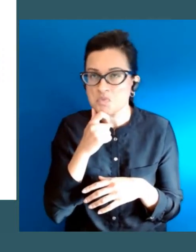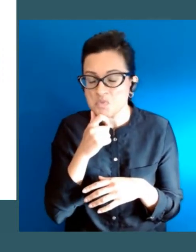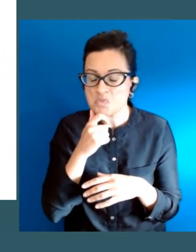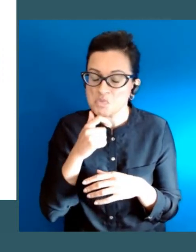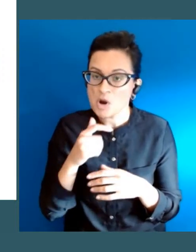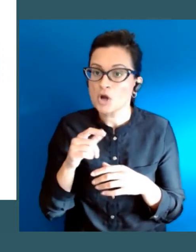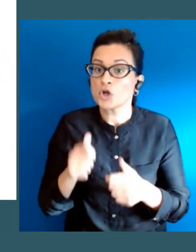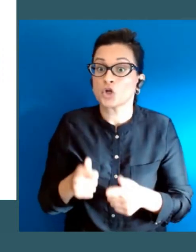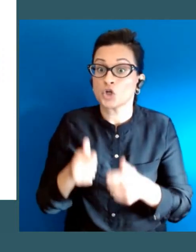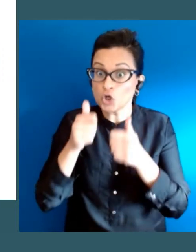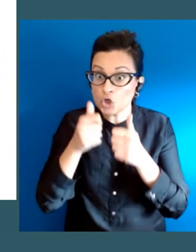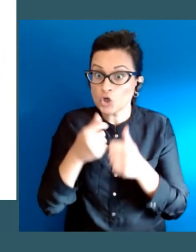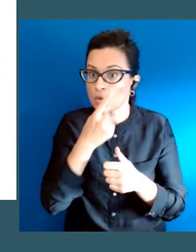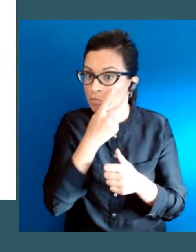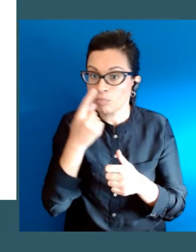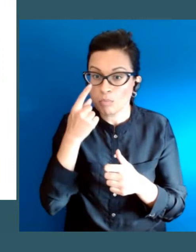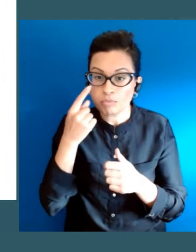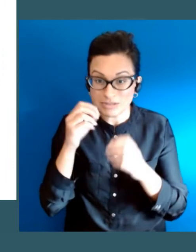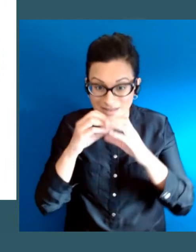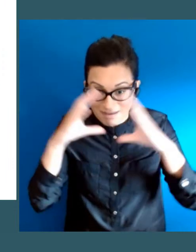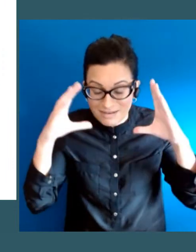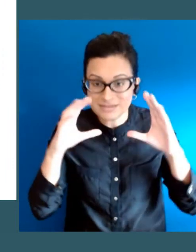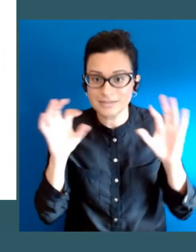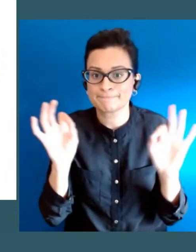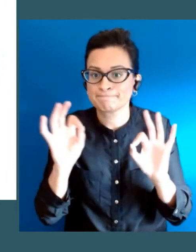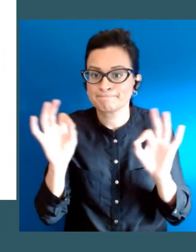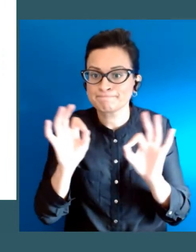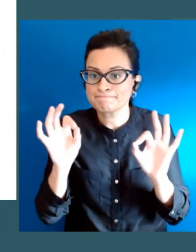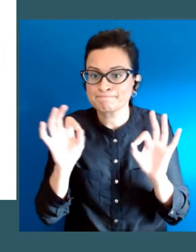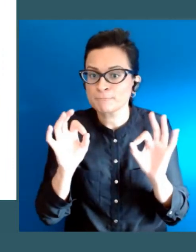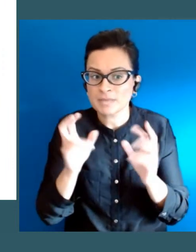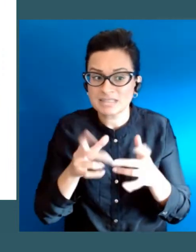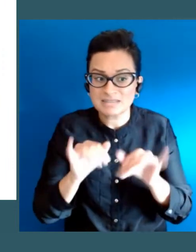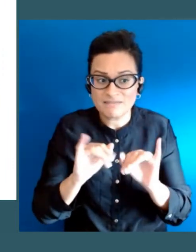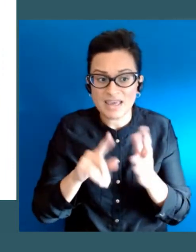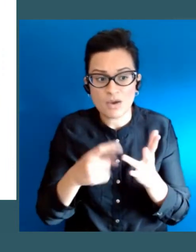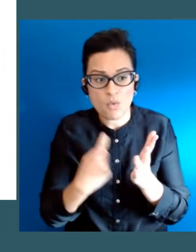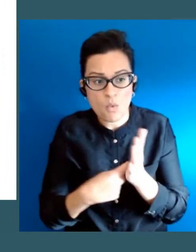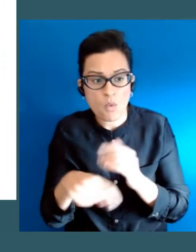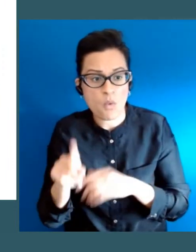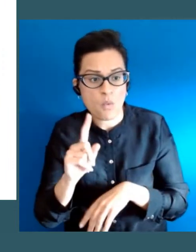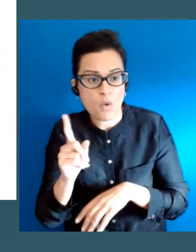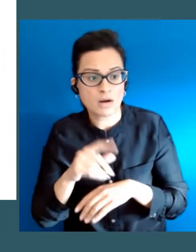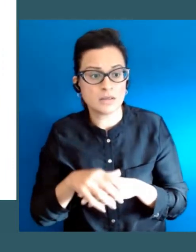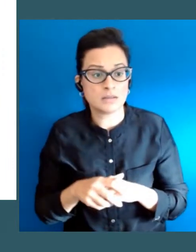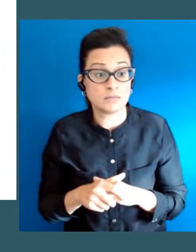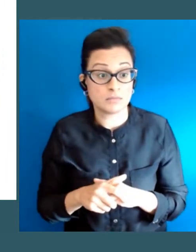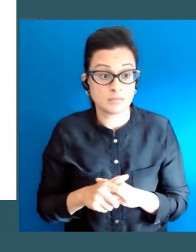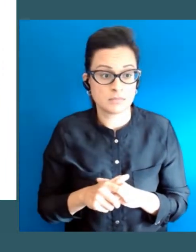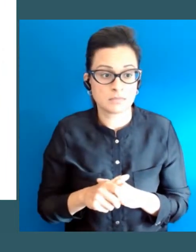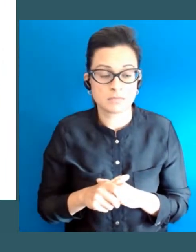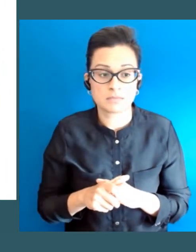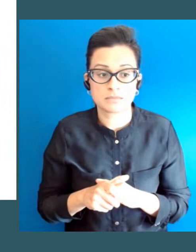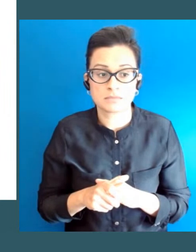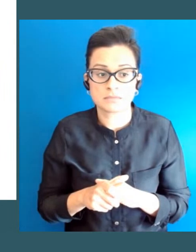the severity that child has to live with. So that's why